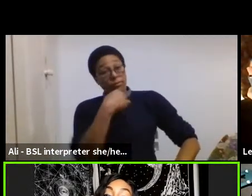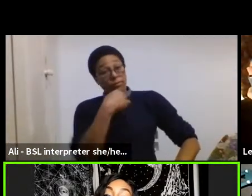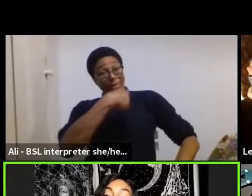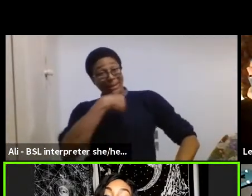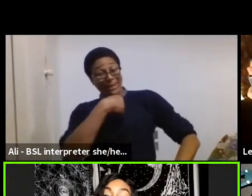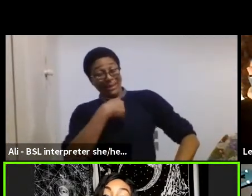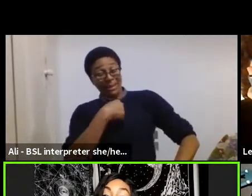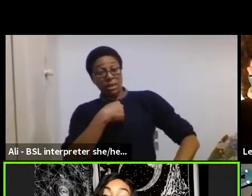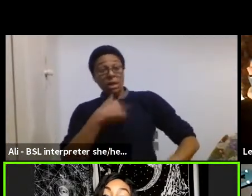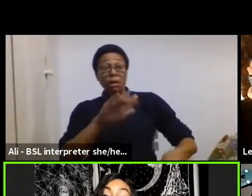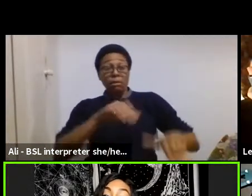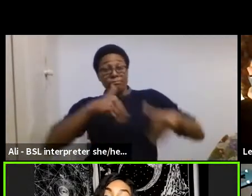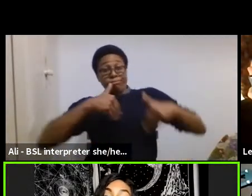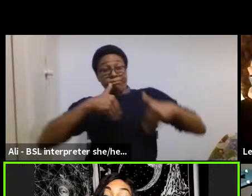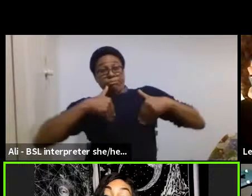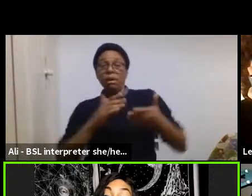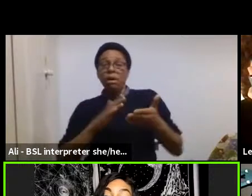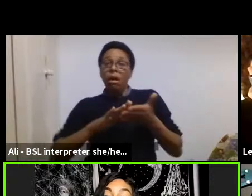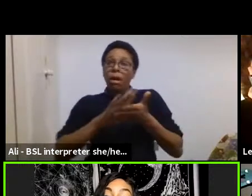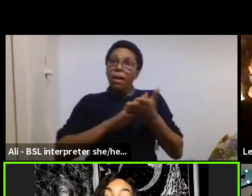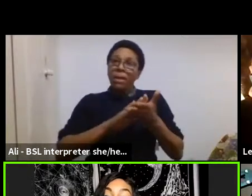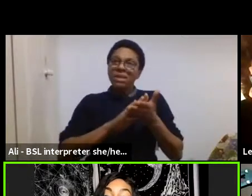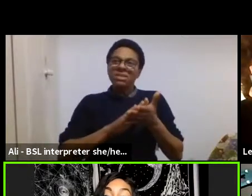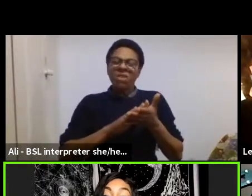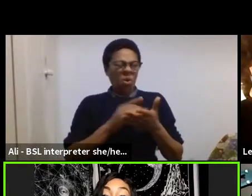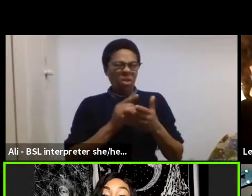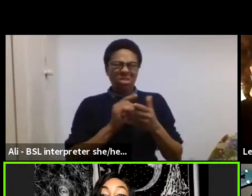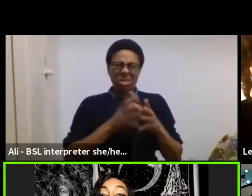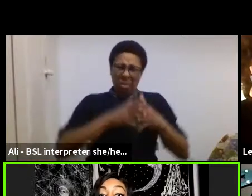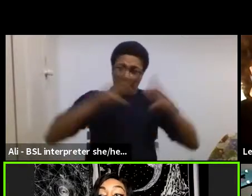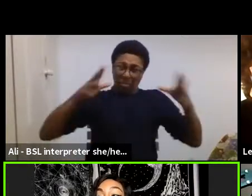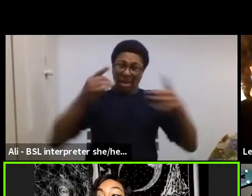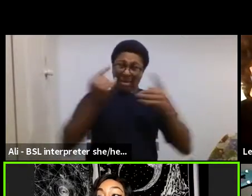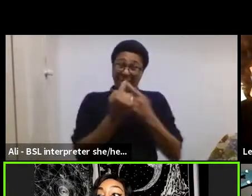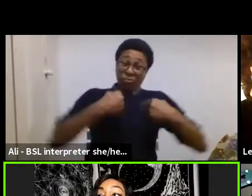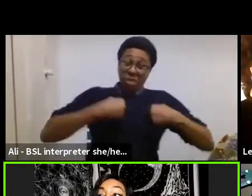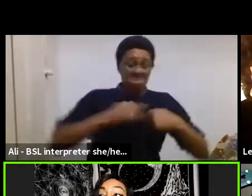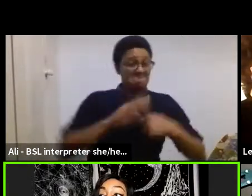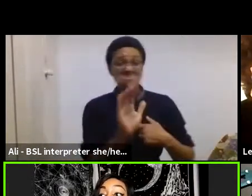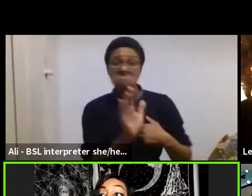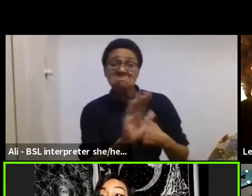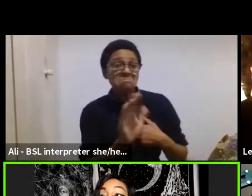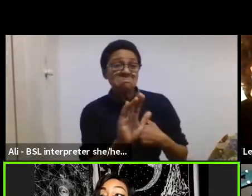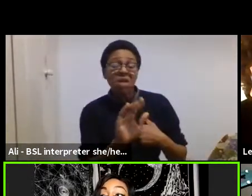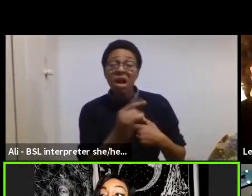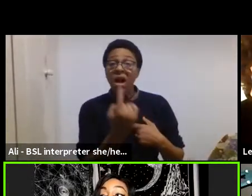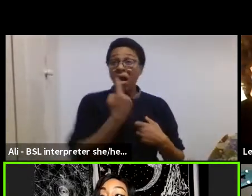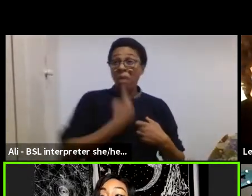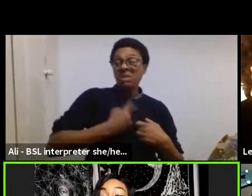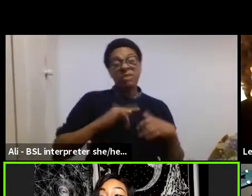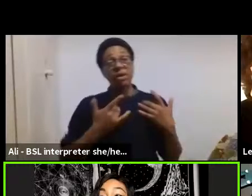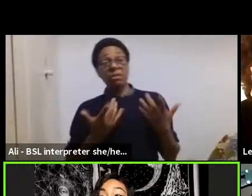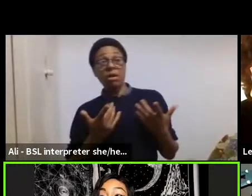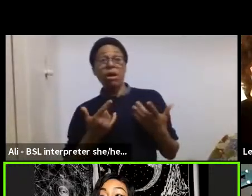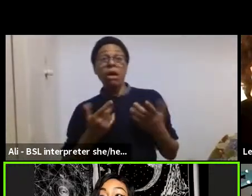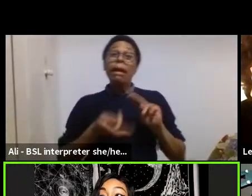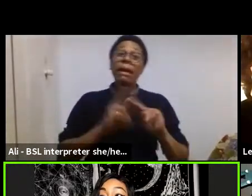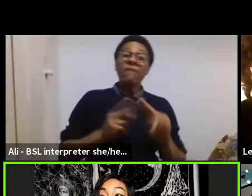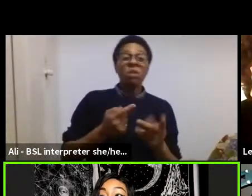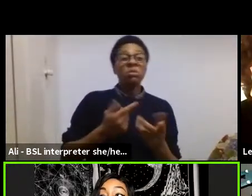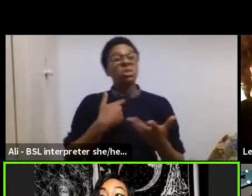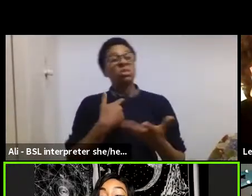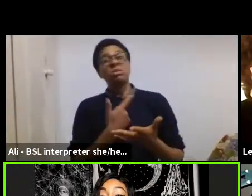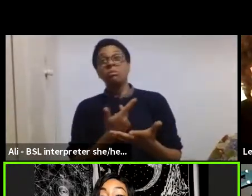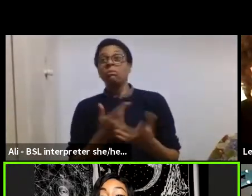my asexuality was never like my biggest fish to fry. I think that maybe if I was just more like palatable and conventional in every other aspect of